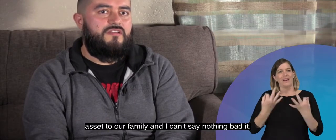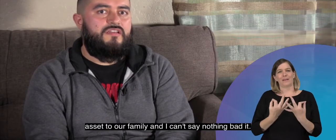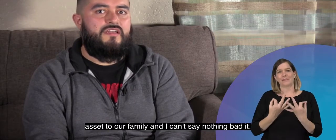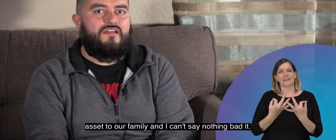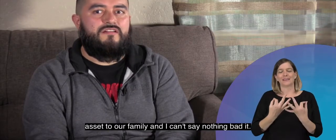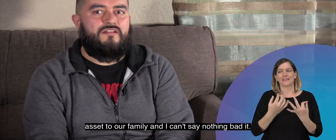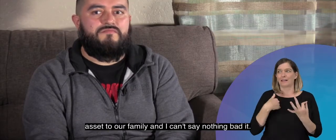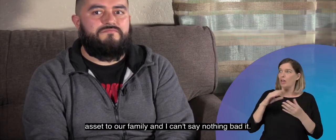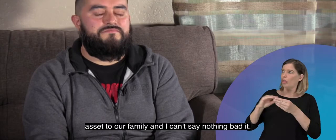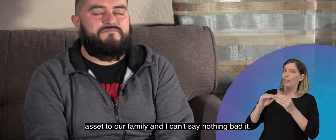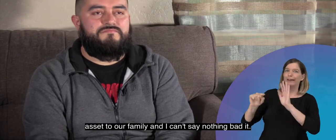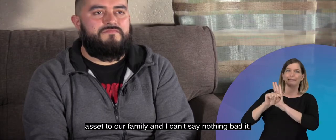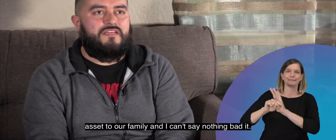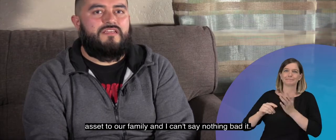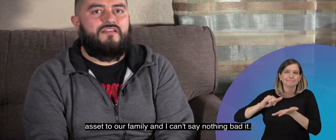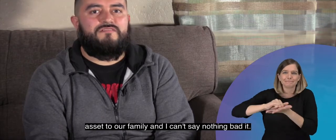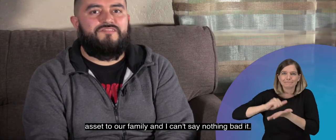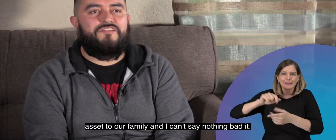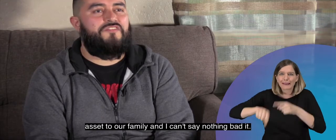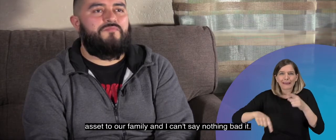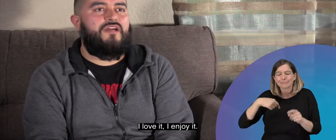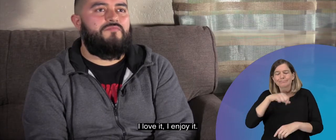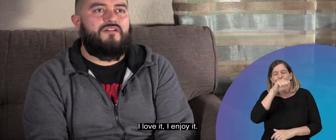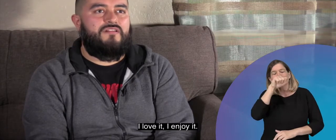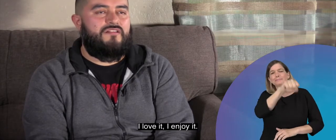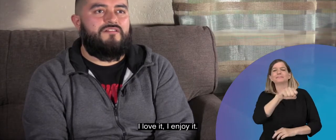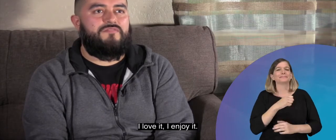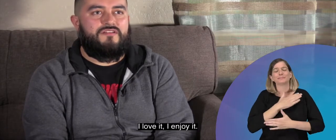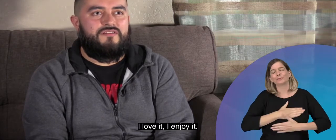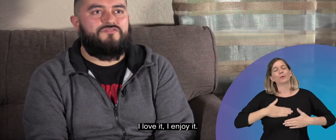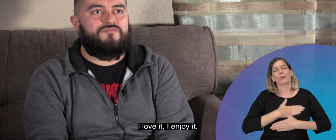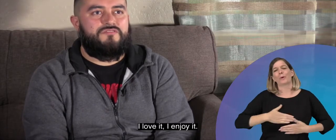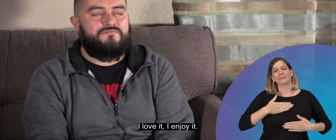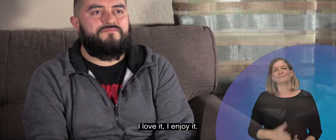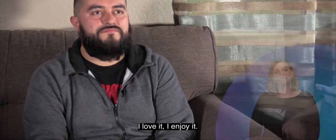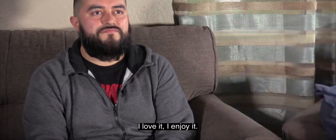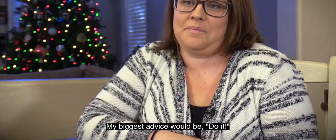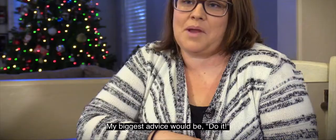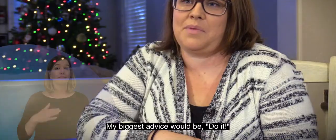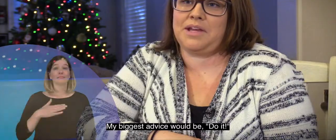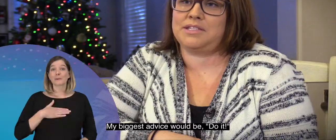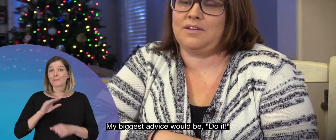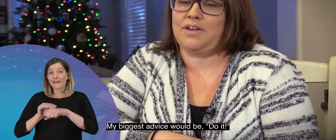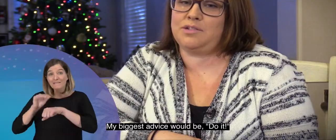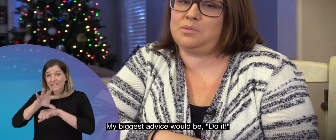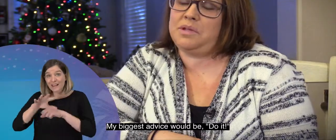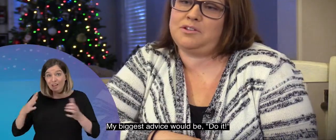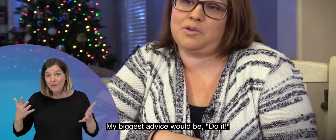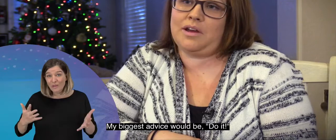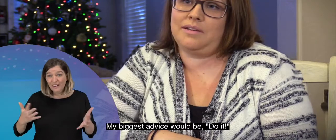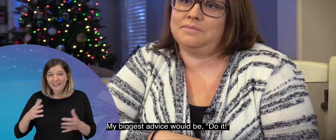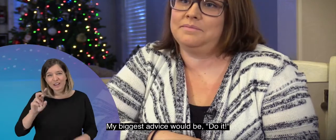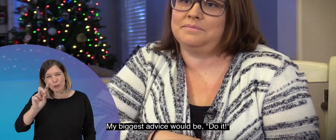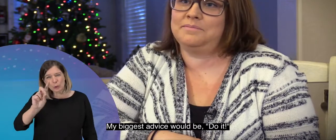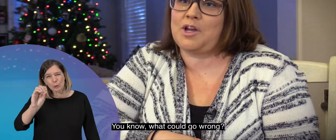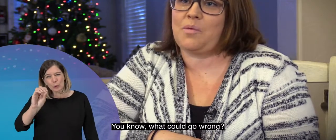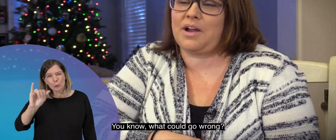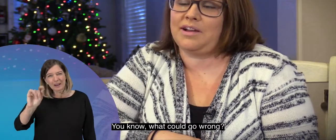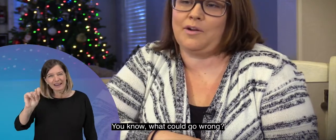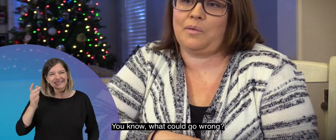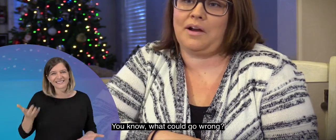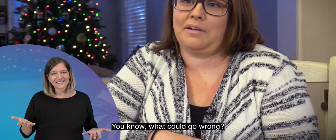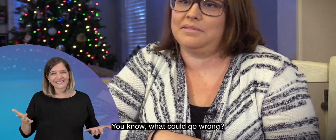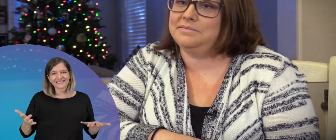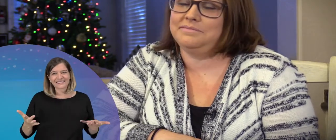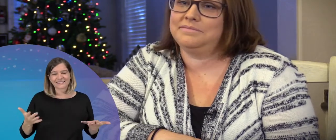and I can't say nothing bad about it. I love it. I enjoy it. My biggest advice would be do it. You know,